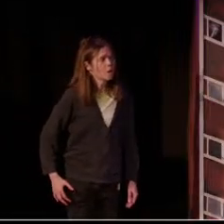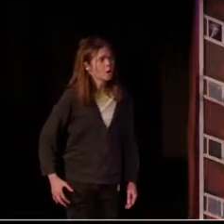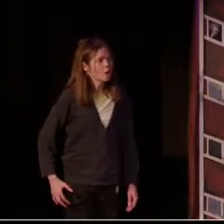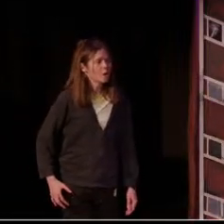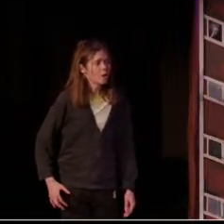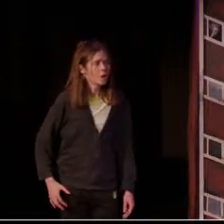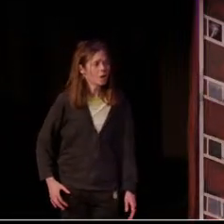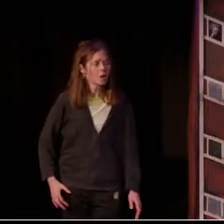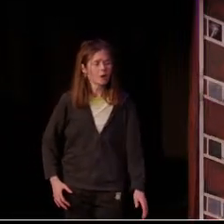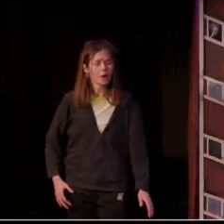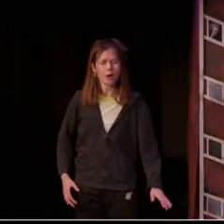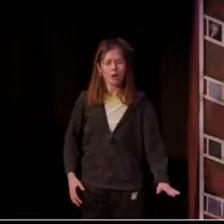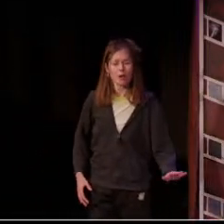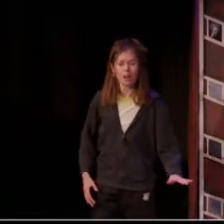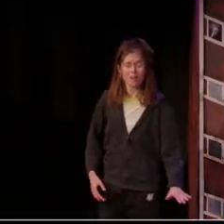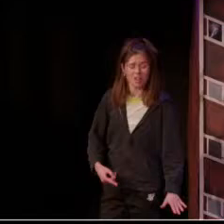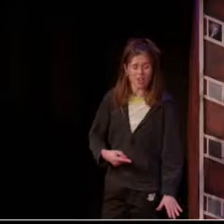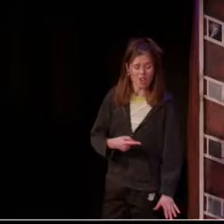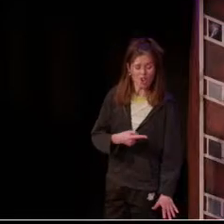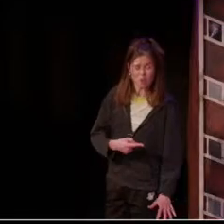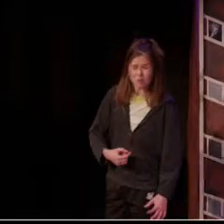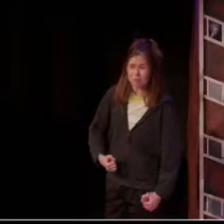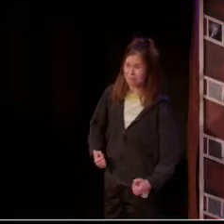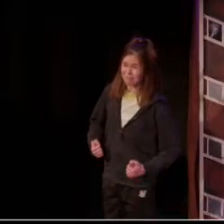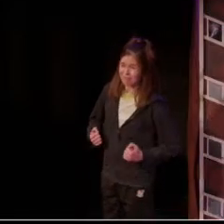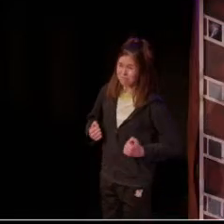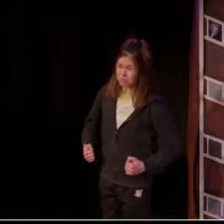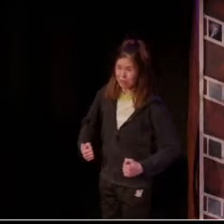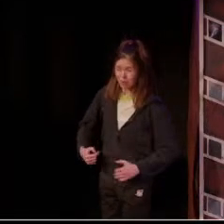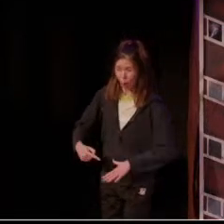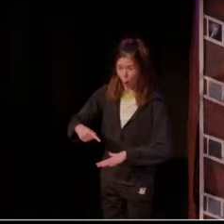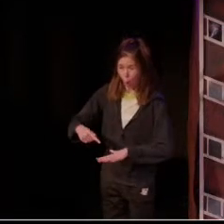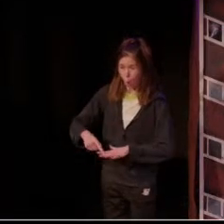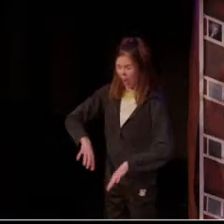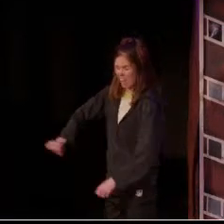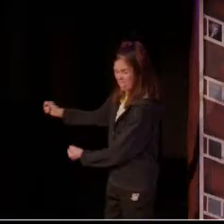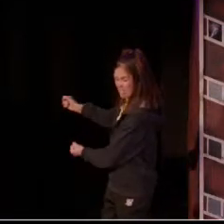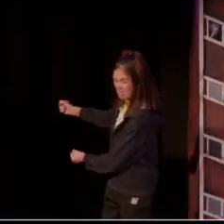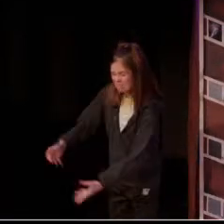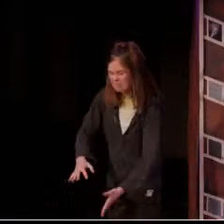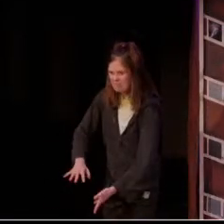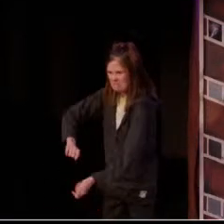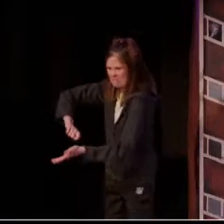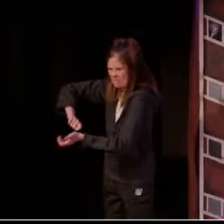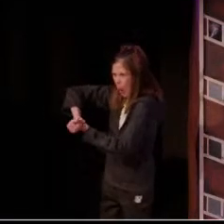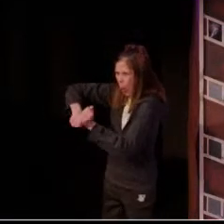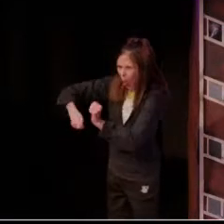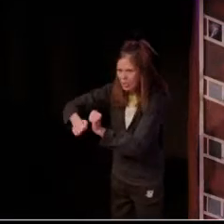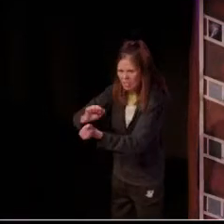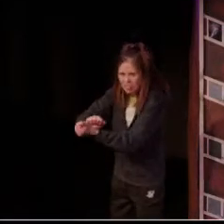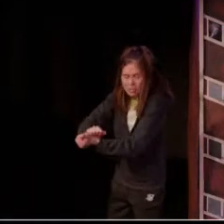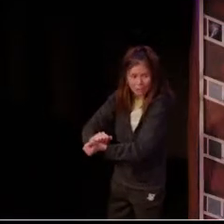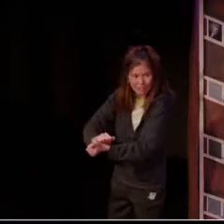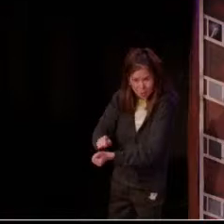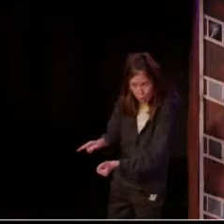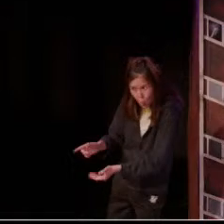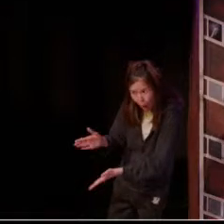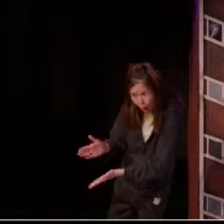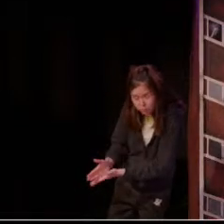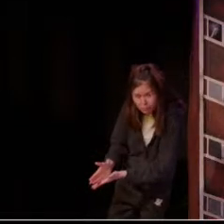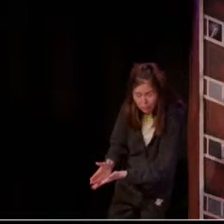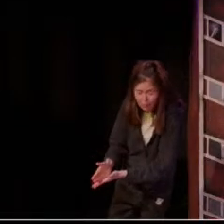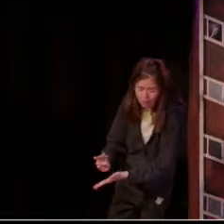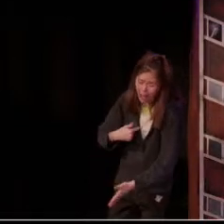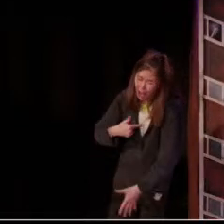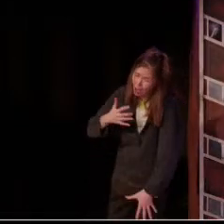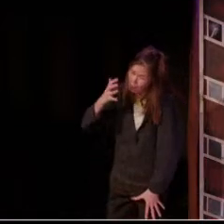Be sure of what you do, or your justice may prove violence in which 3 souls suffer: